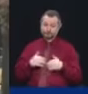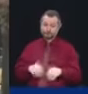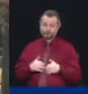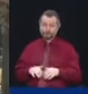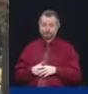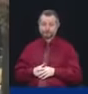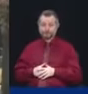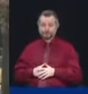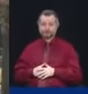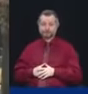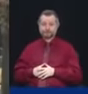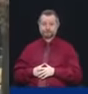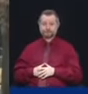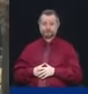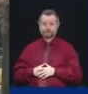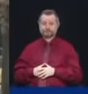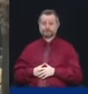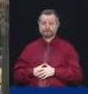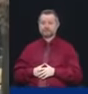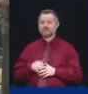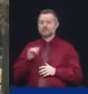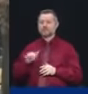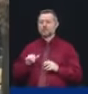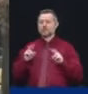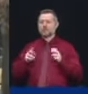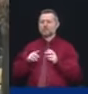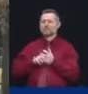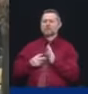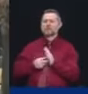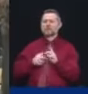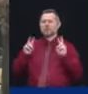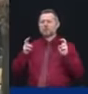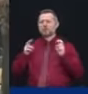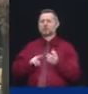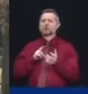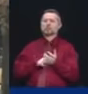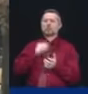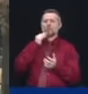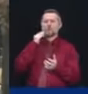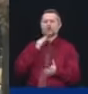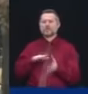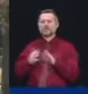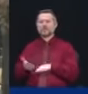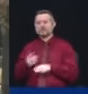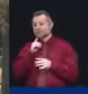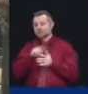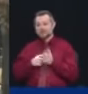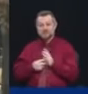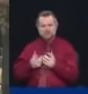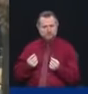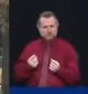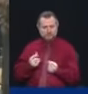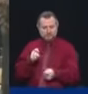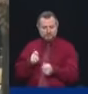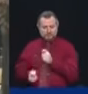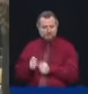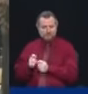And the definition of a quote-unquote nursing home death was shifting dramatically. Some states